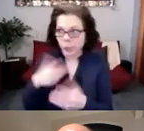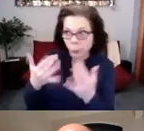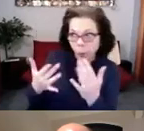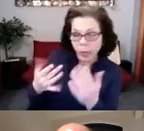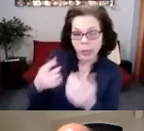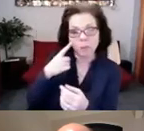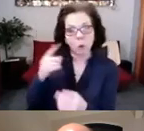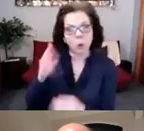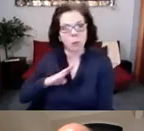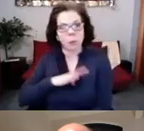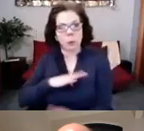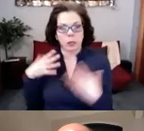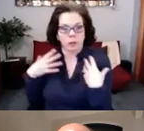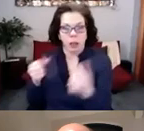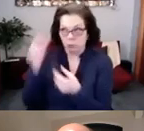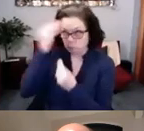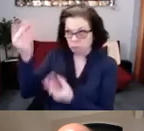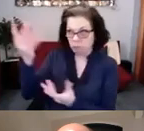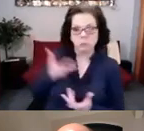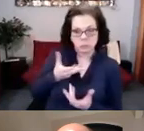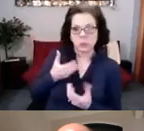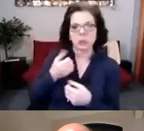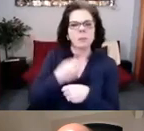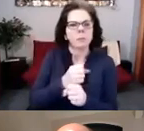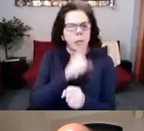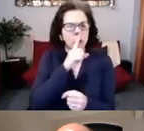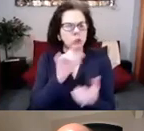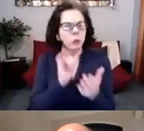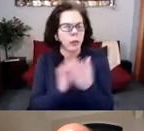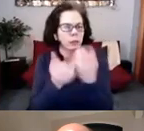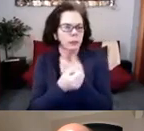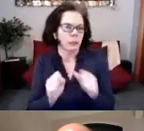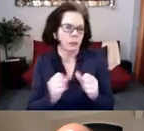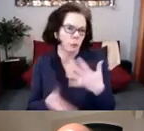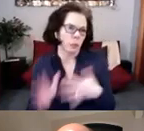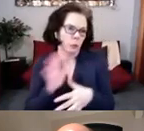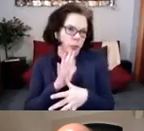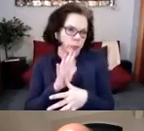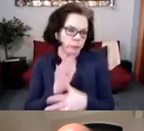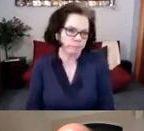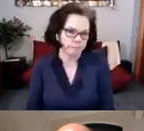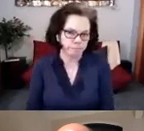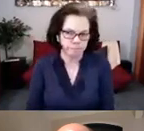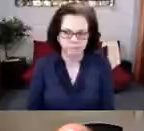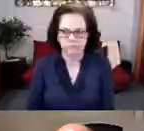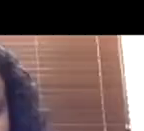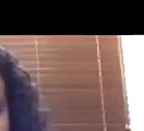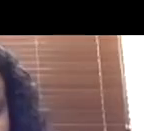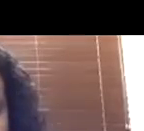Health to ensure that safety remains our top priority. Thank you. Thank you,